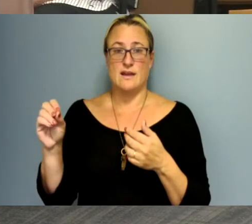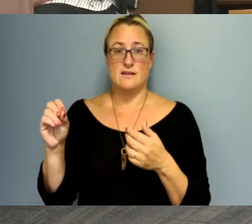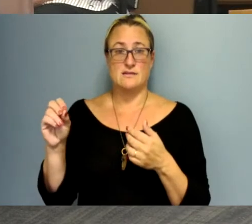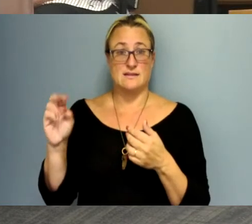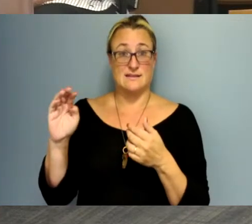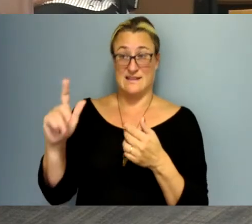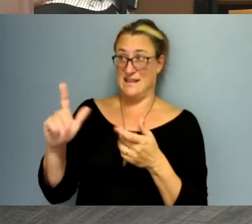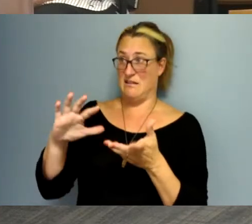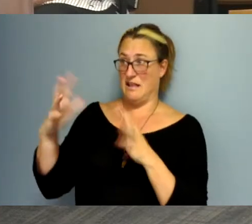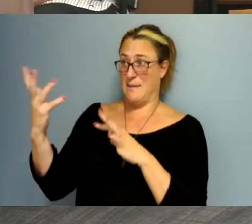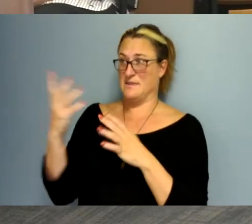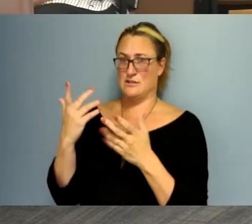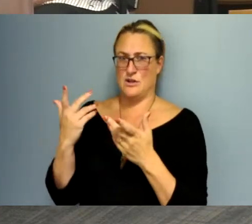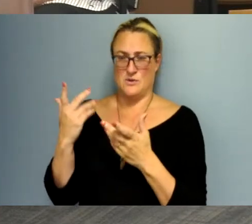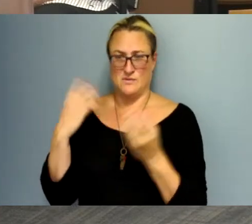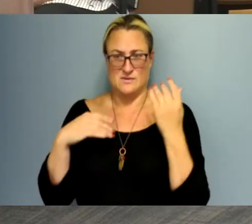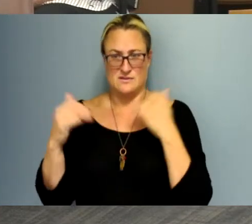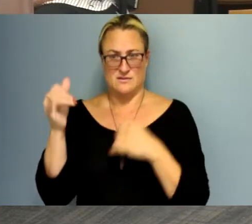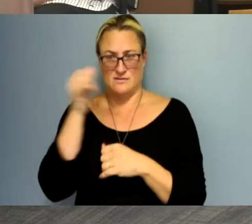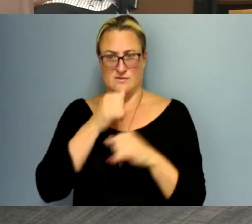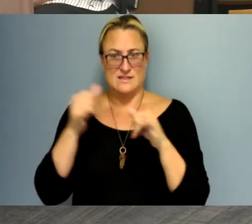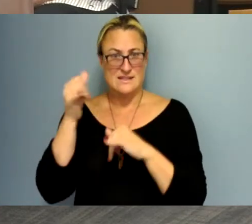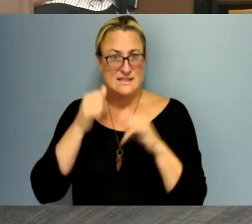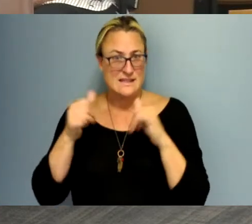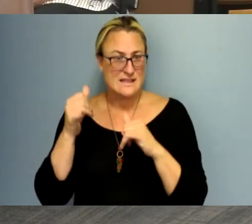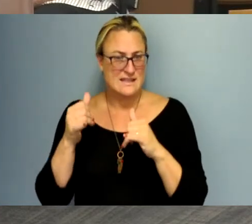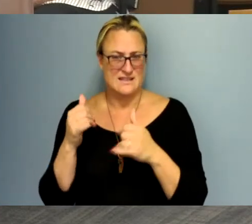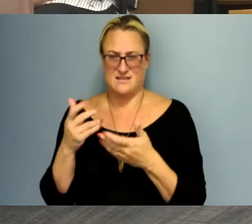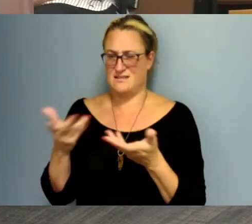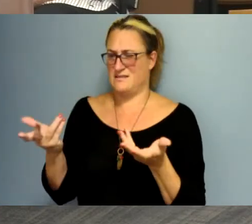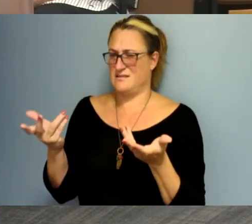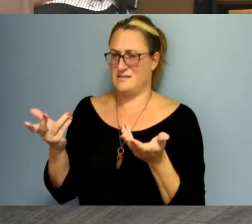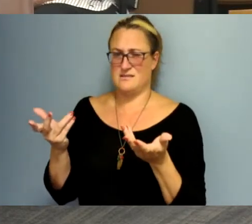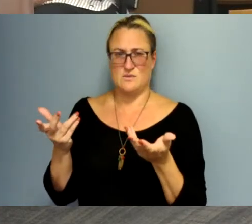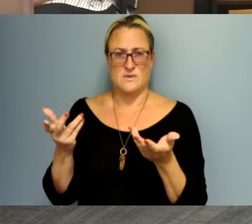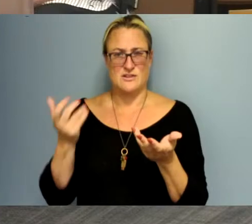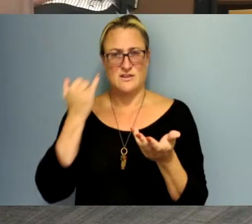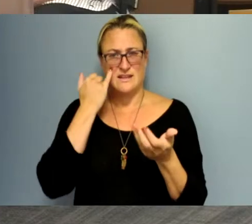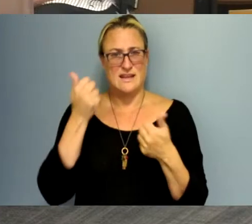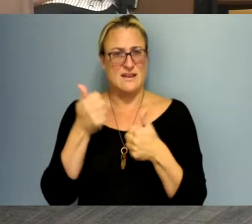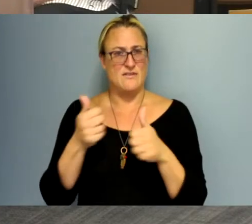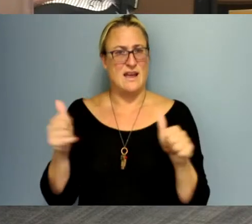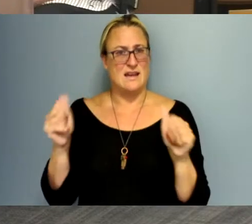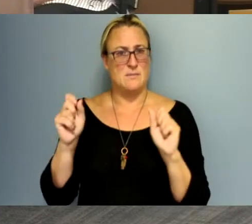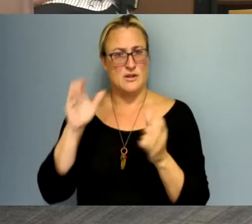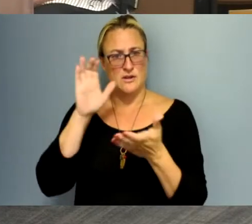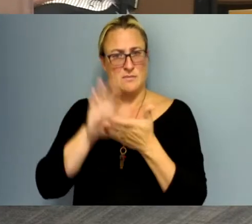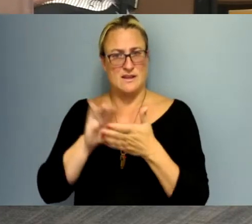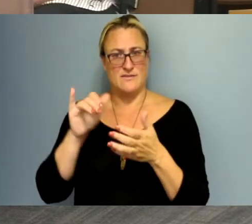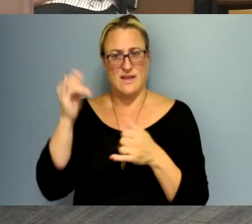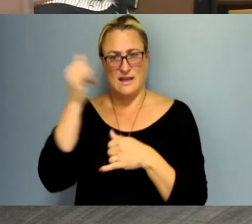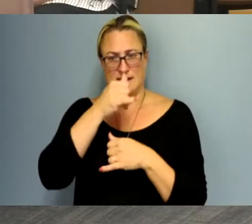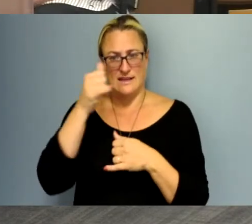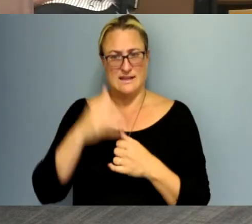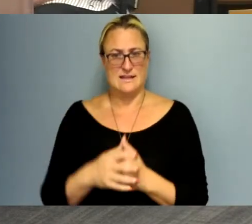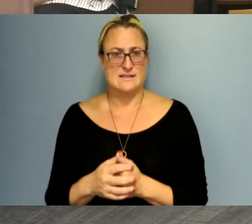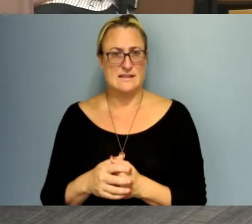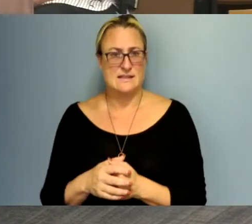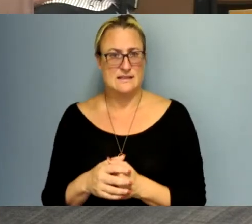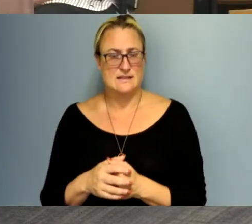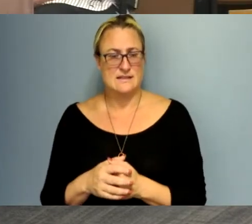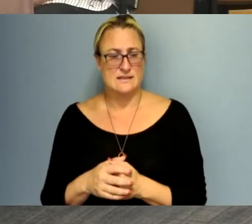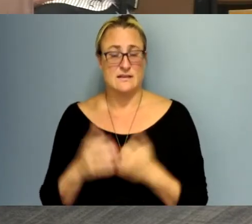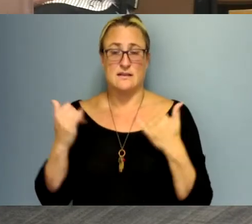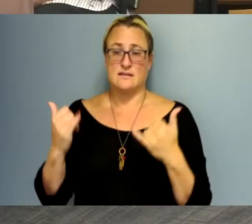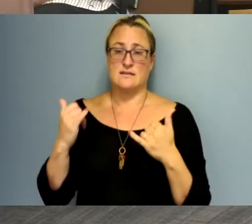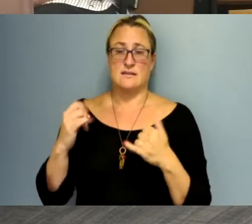so insane and ridiculous on its face, it made you wonder whether anyone in their right mind could believe such idiocy. Now, one